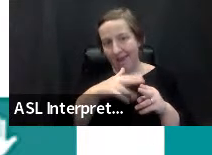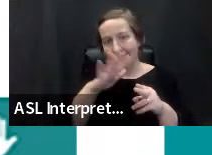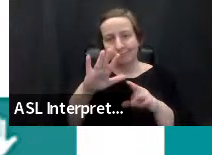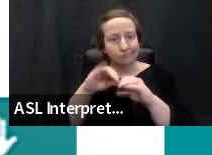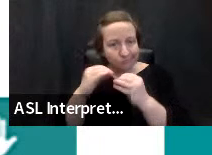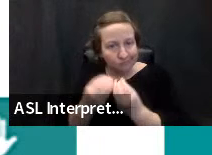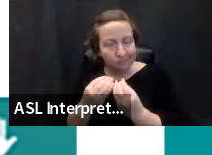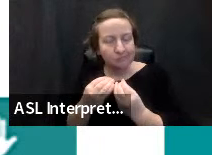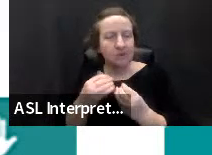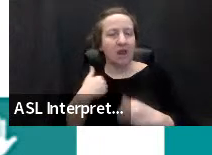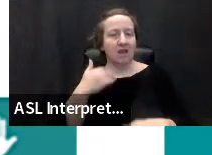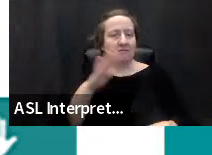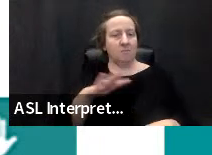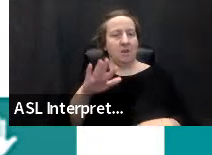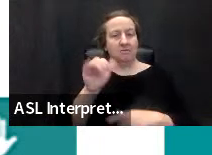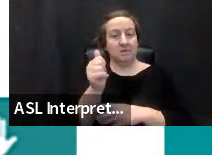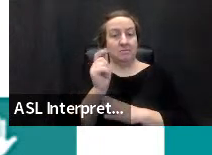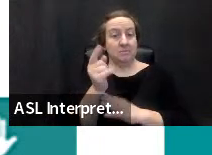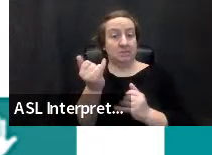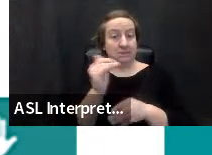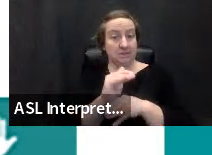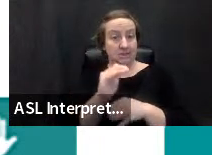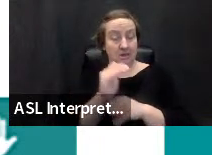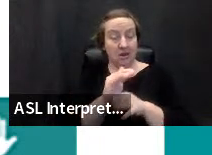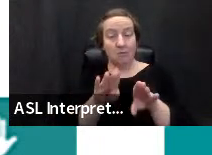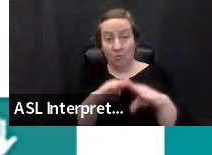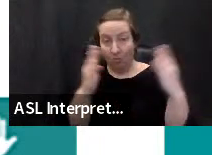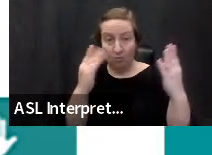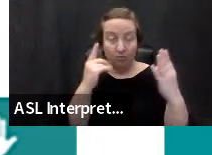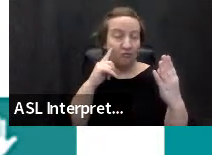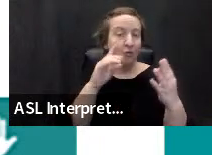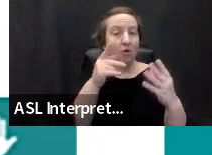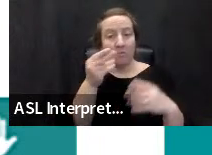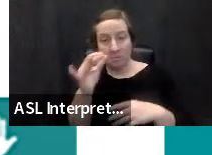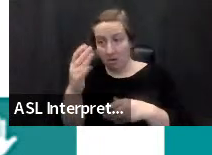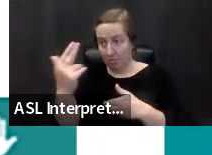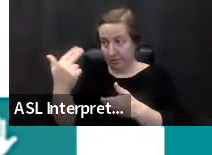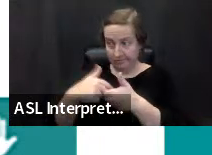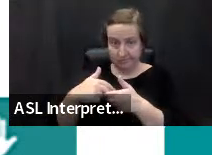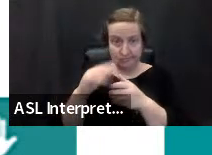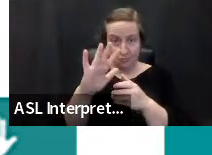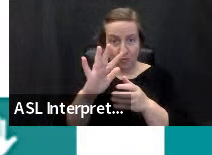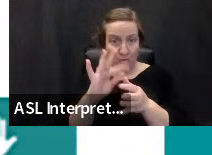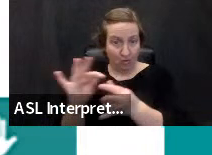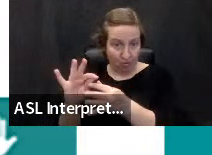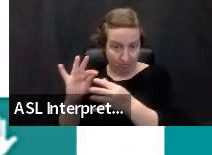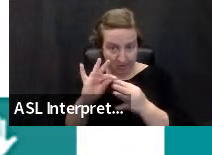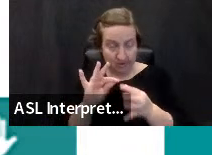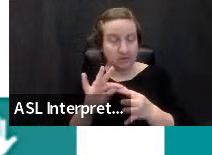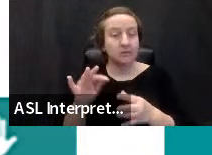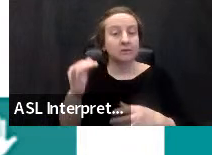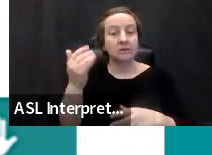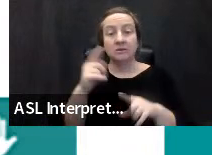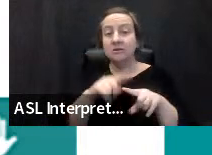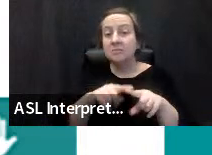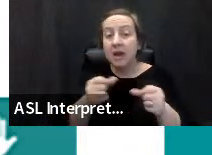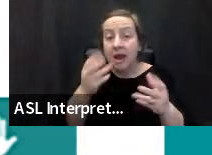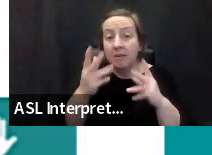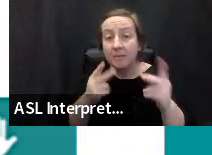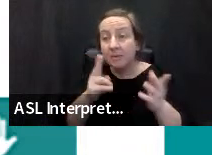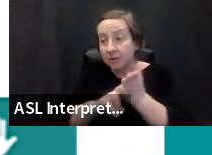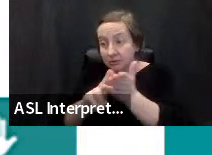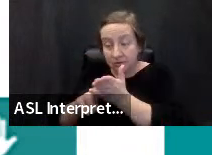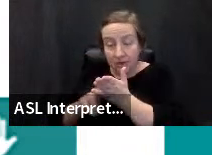minutes allotted tonight for public comment. And depending on how many people sign